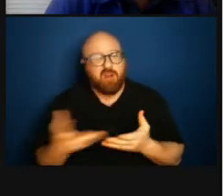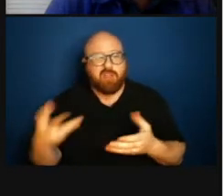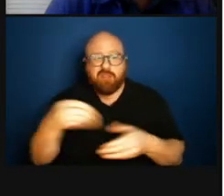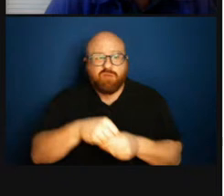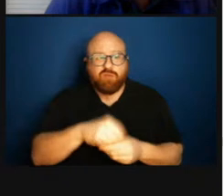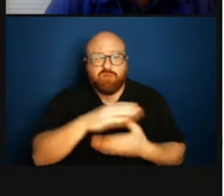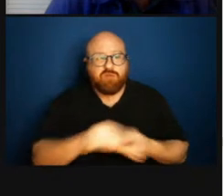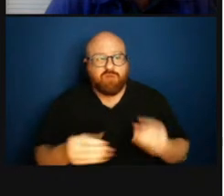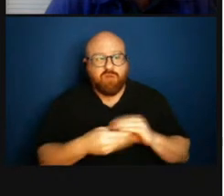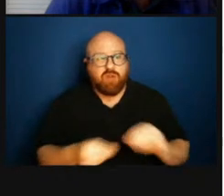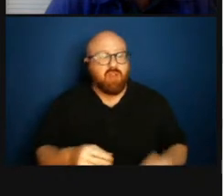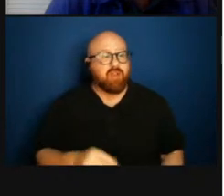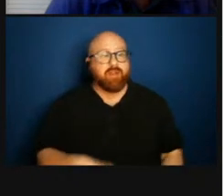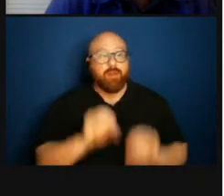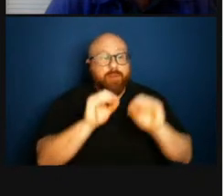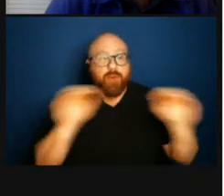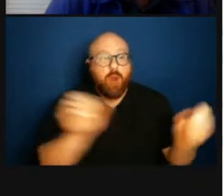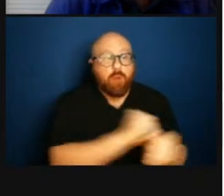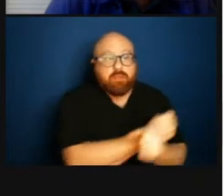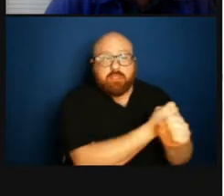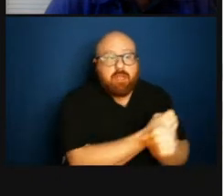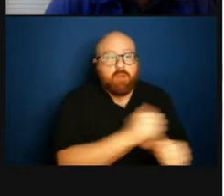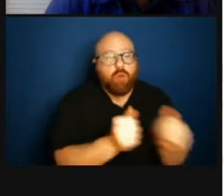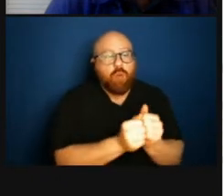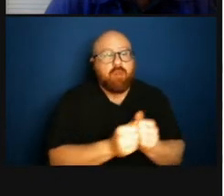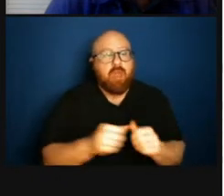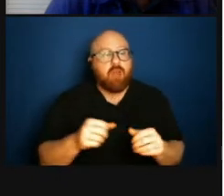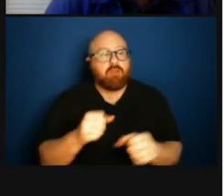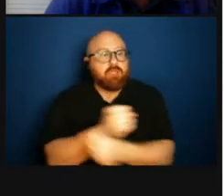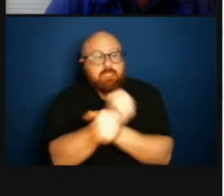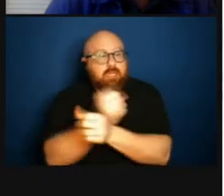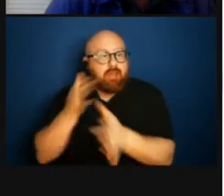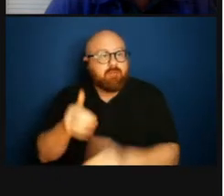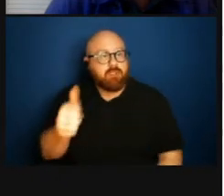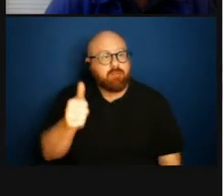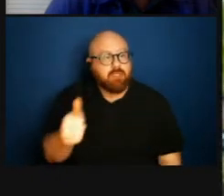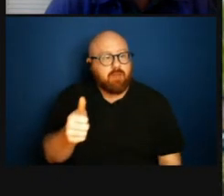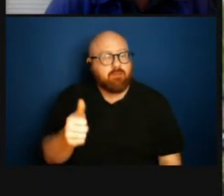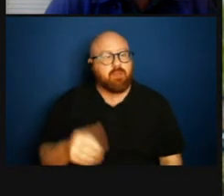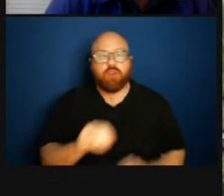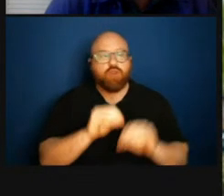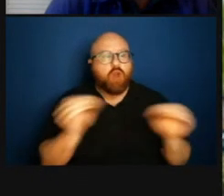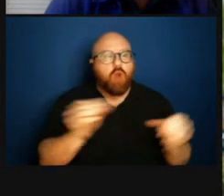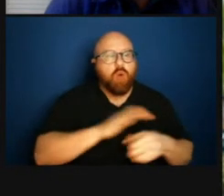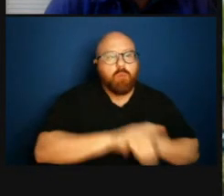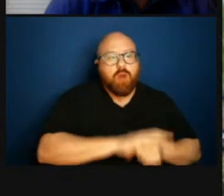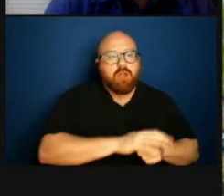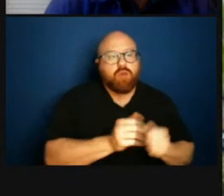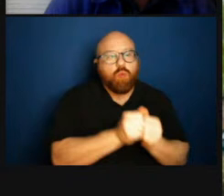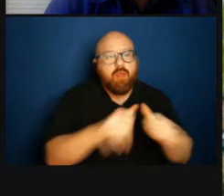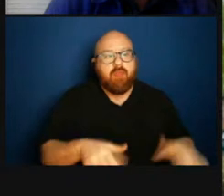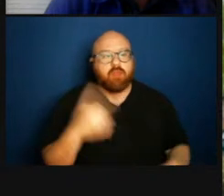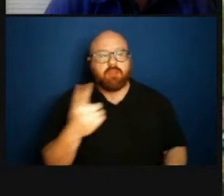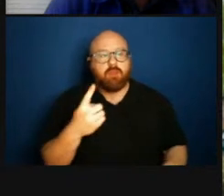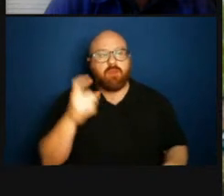enslavers. There is no Jim Crow oppressor without someone to oppress. Next.